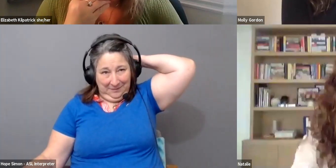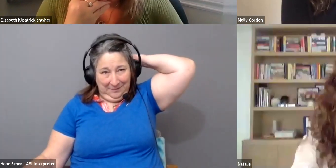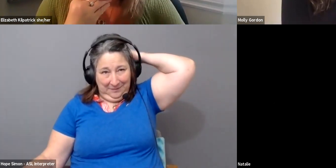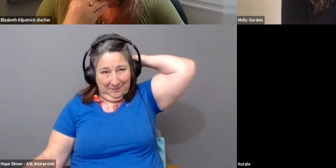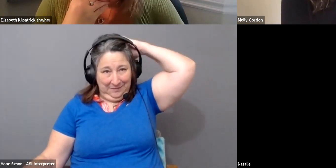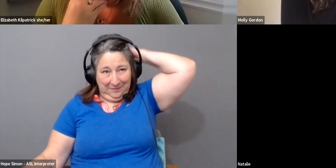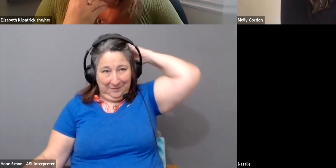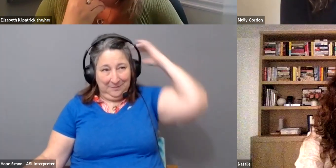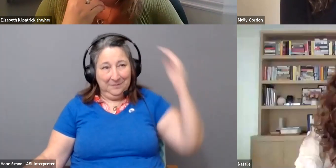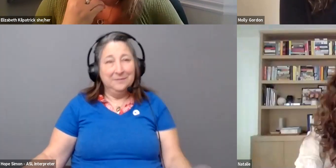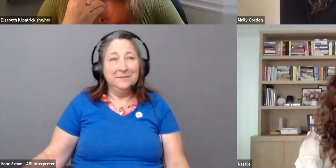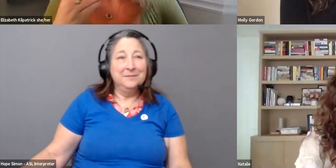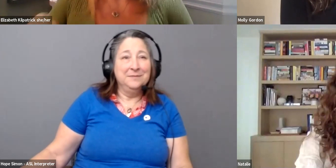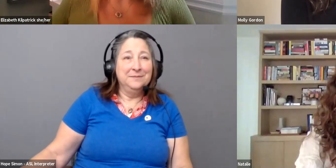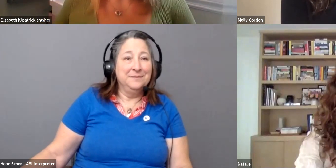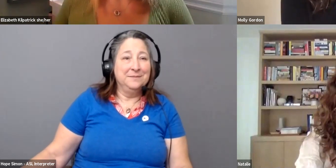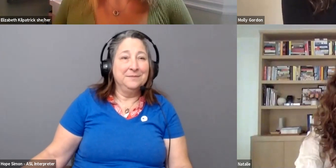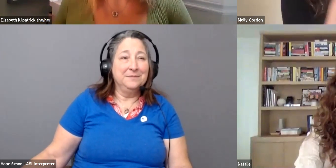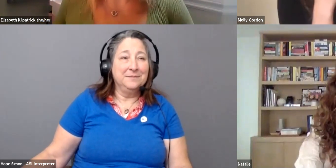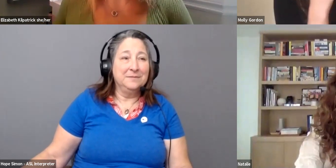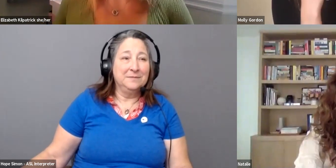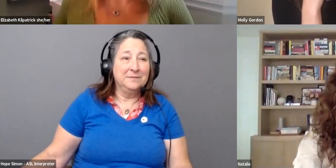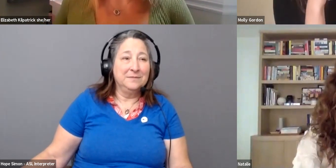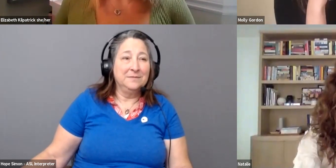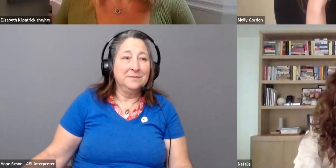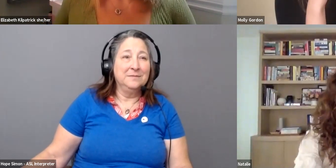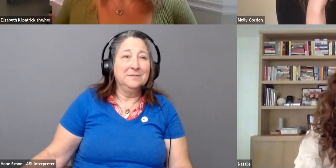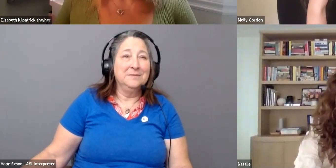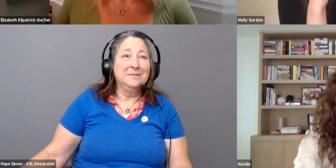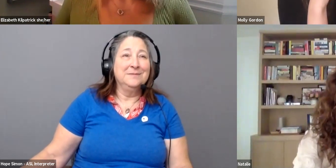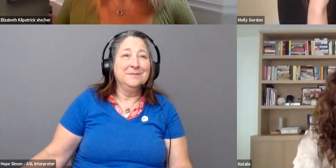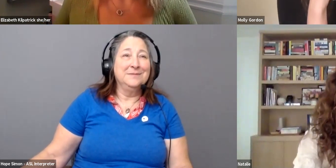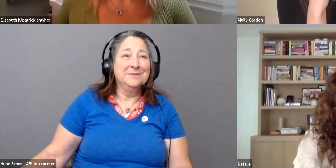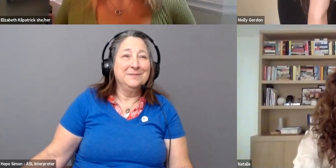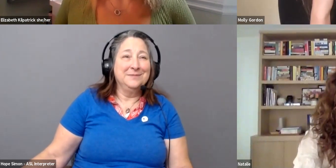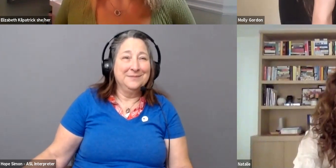me. There she is. There's that goddess.